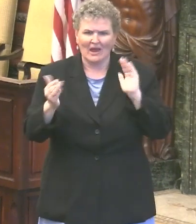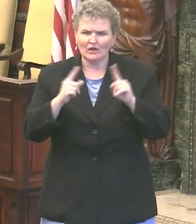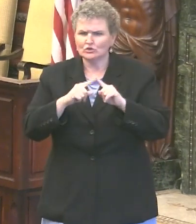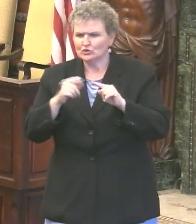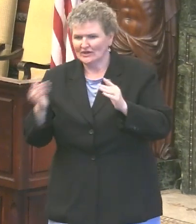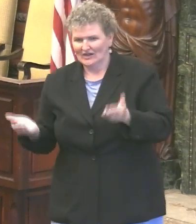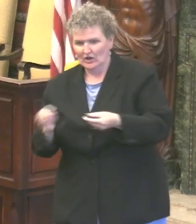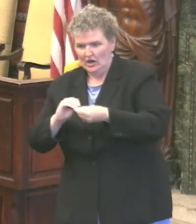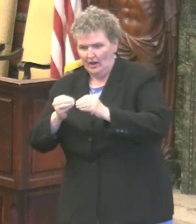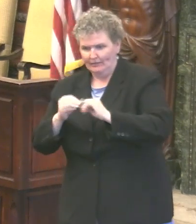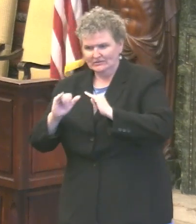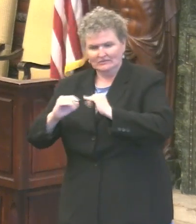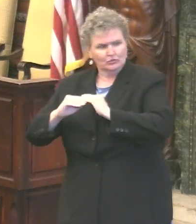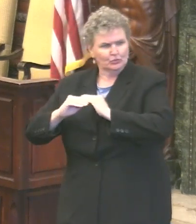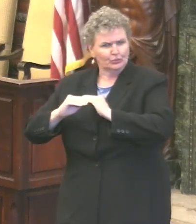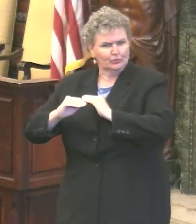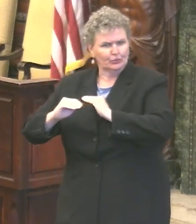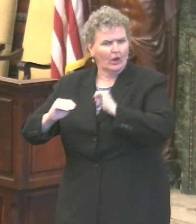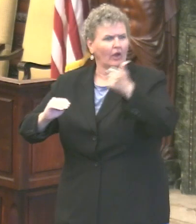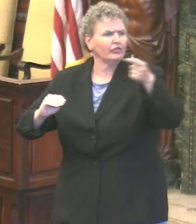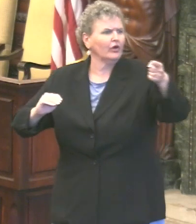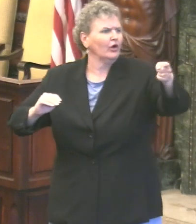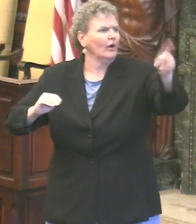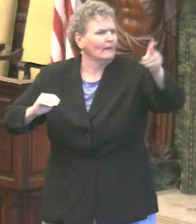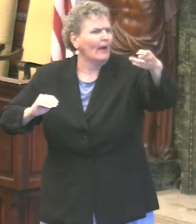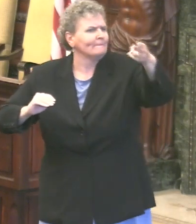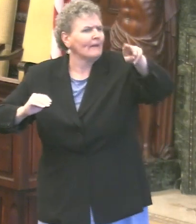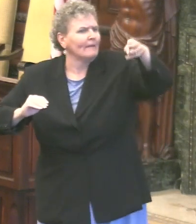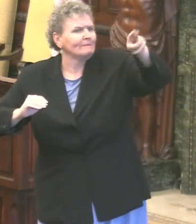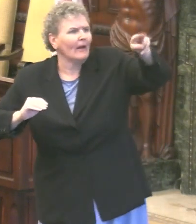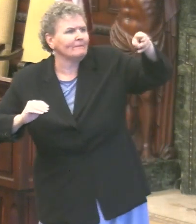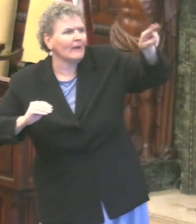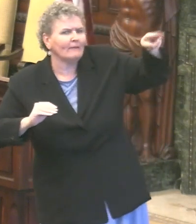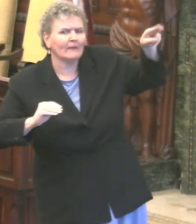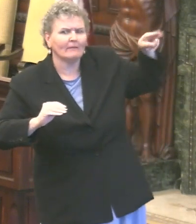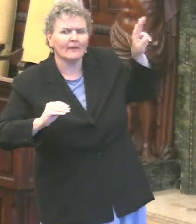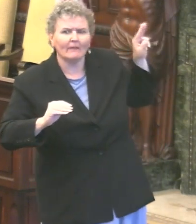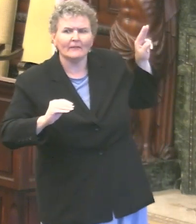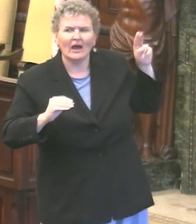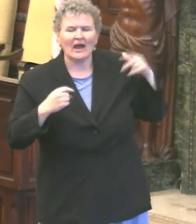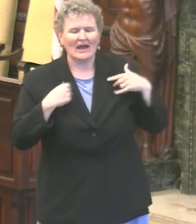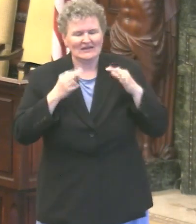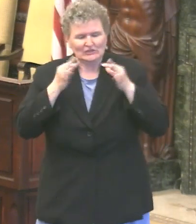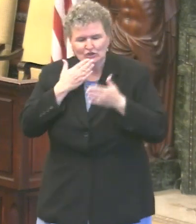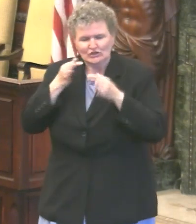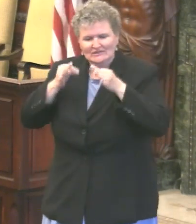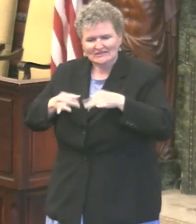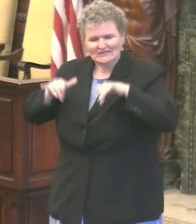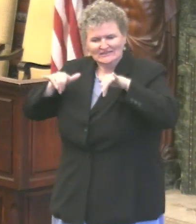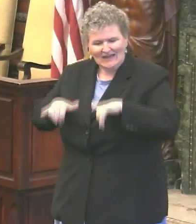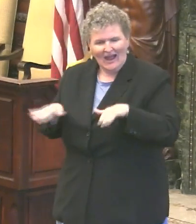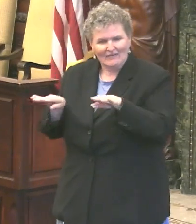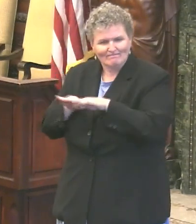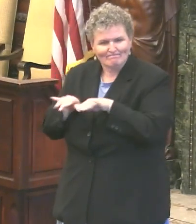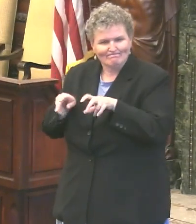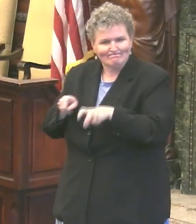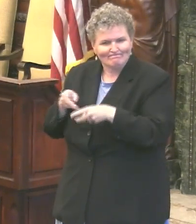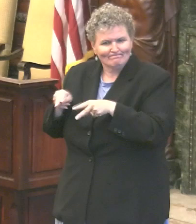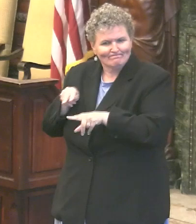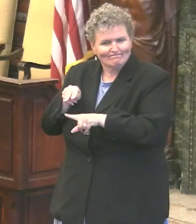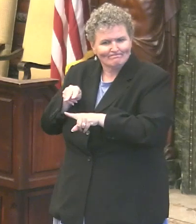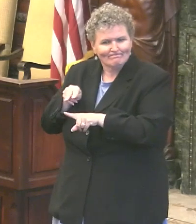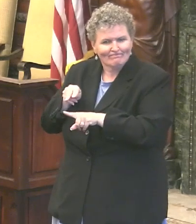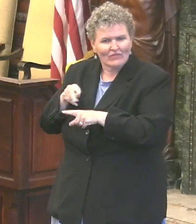retrospect, I think that was the right decision. Some people have asked how we judge whether a certain activity is high risk or medium risk or low